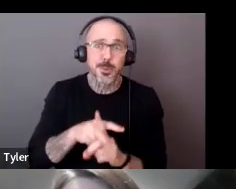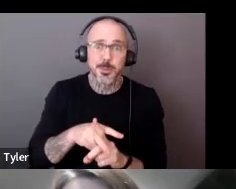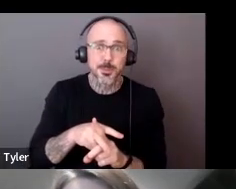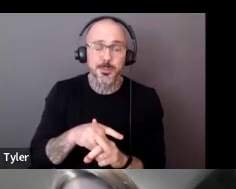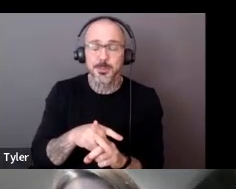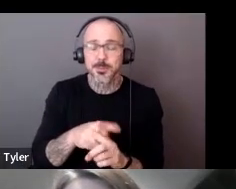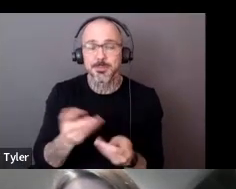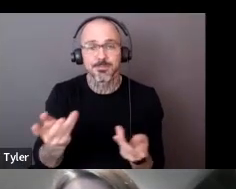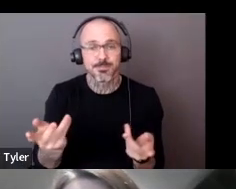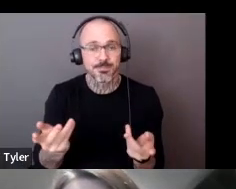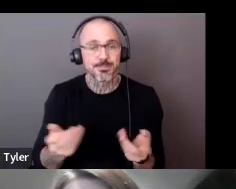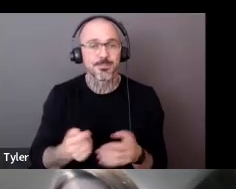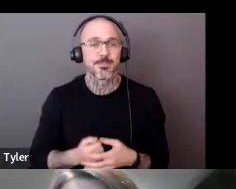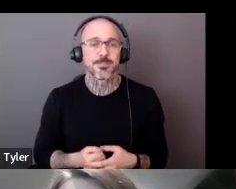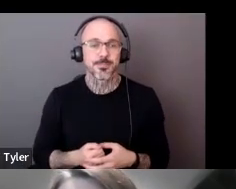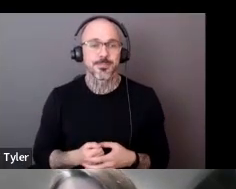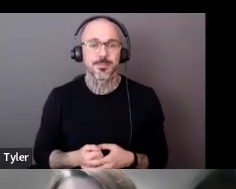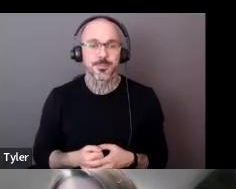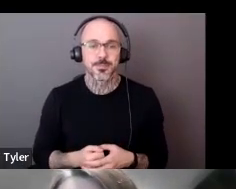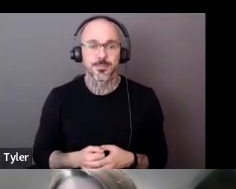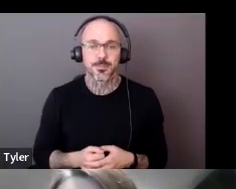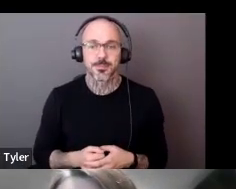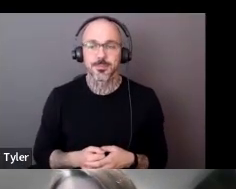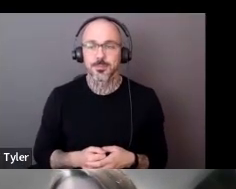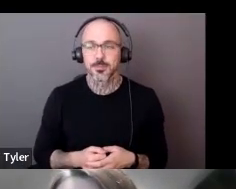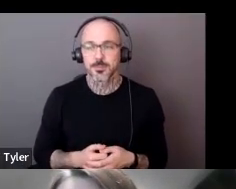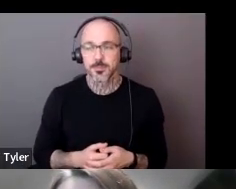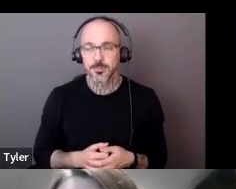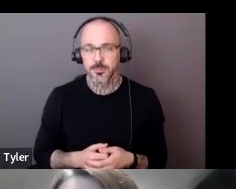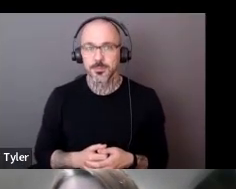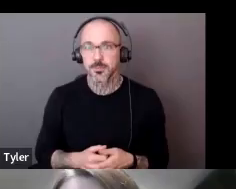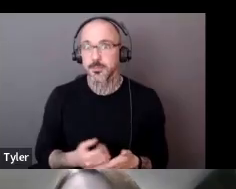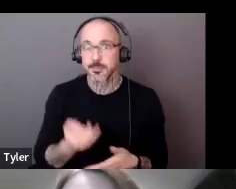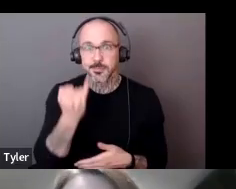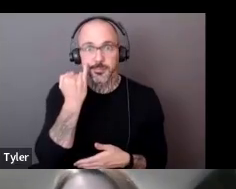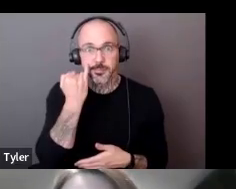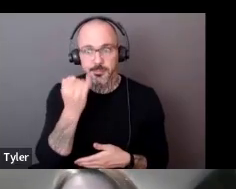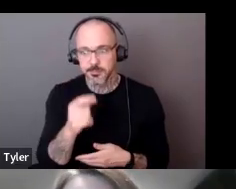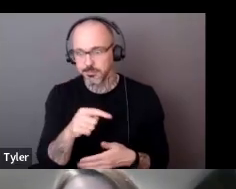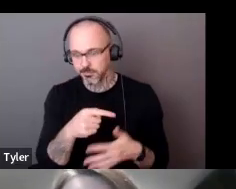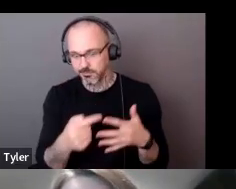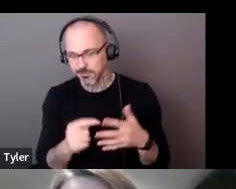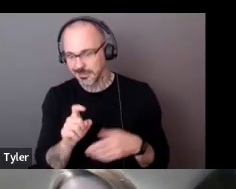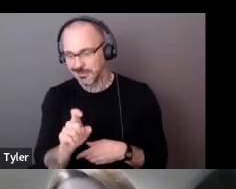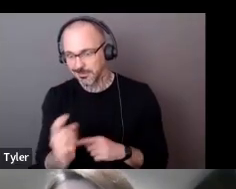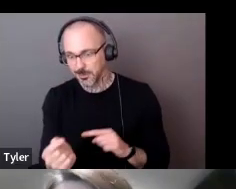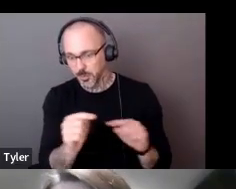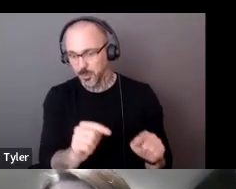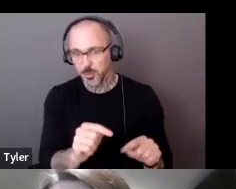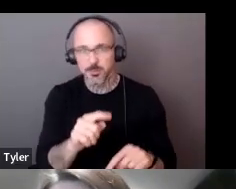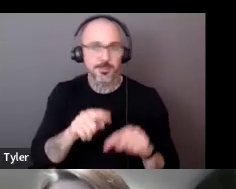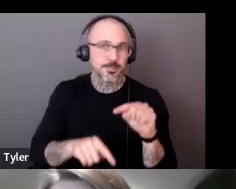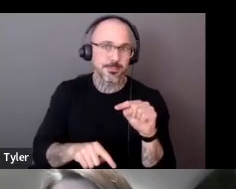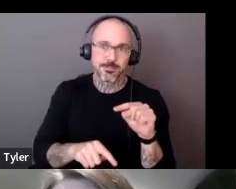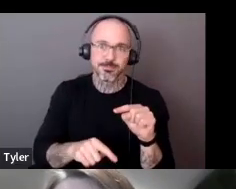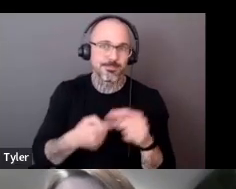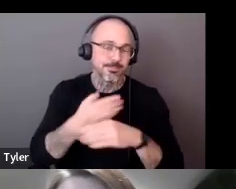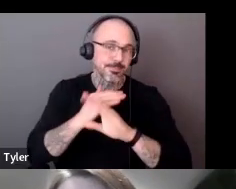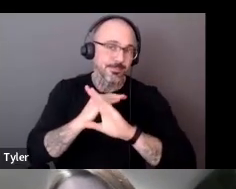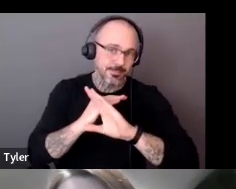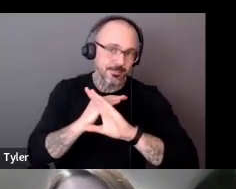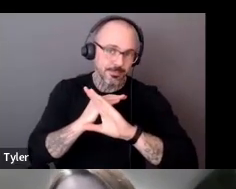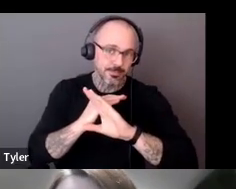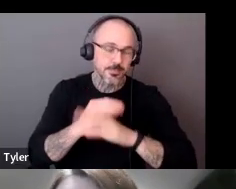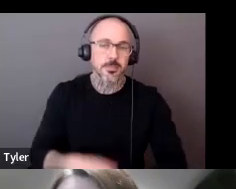go to where you need to go. And what impact do you think